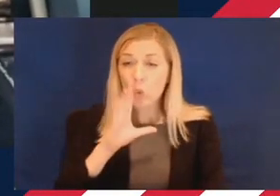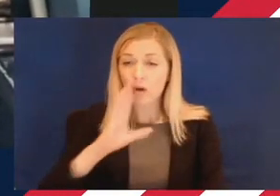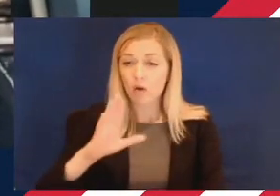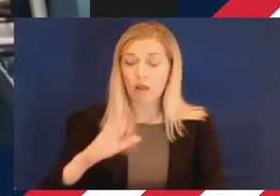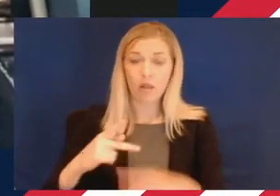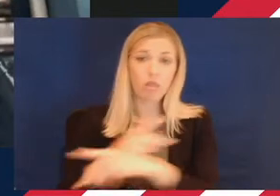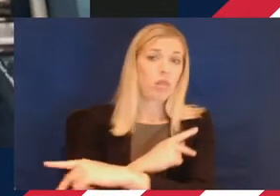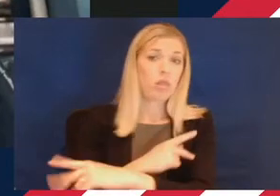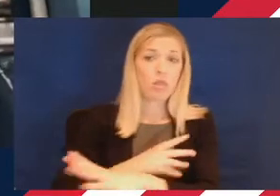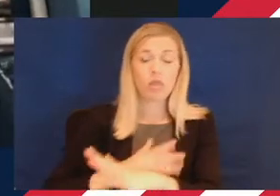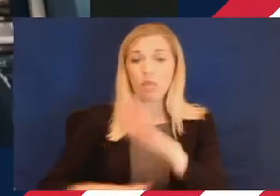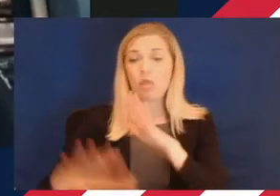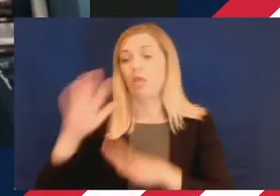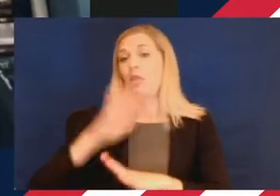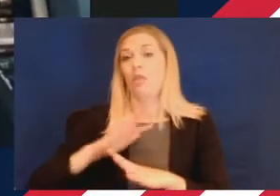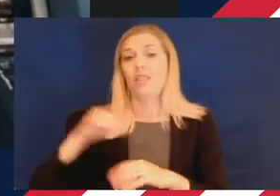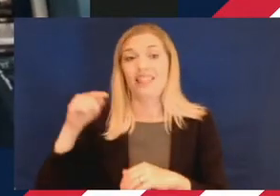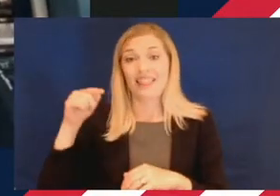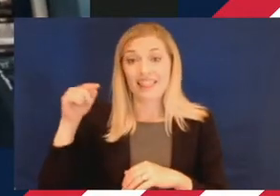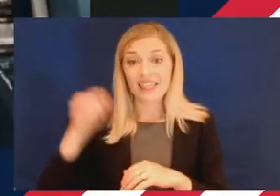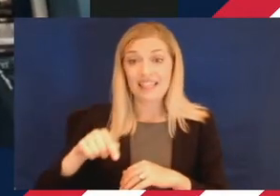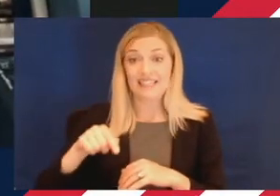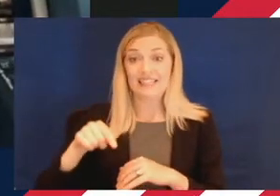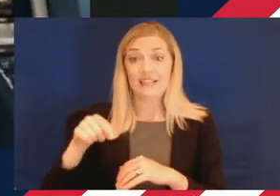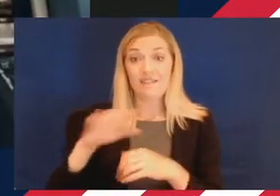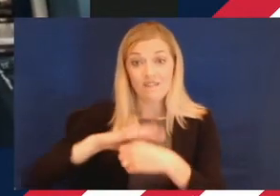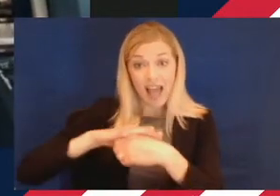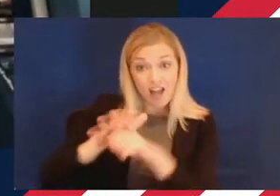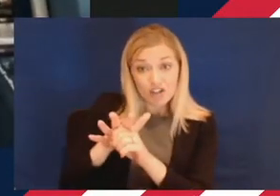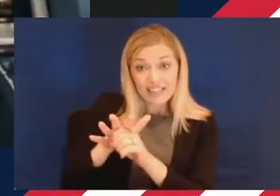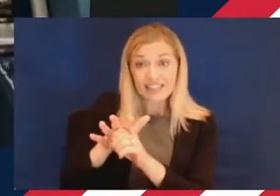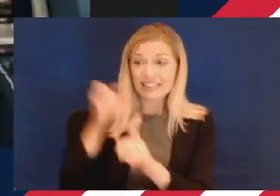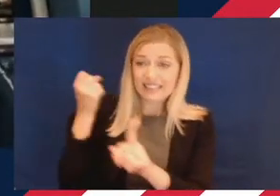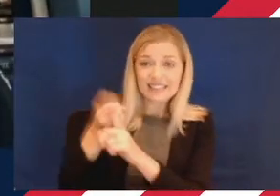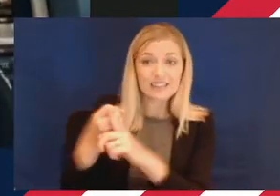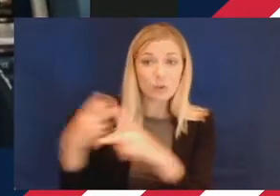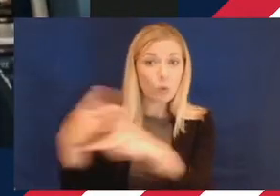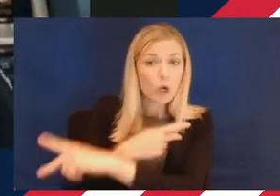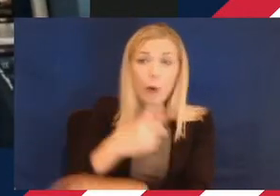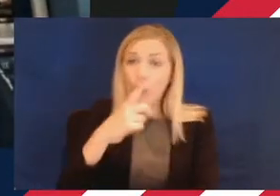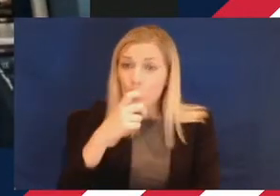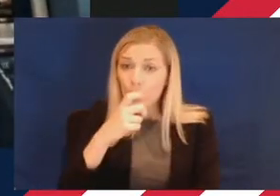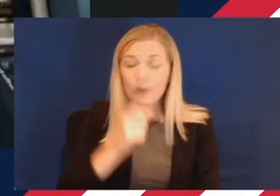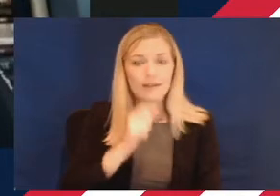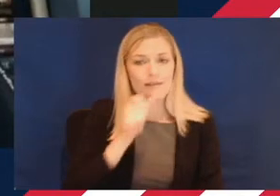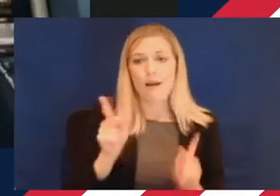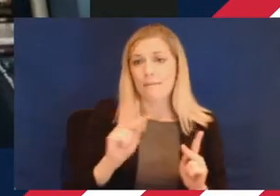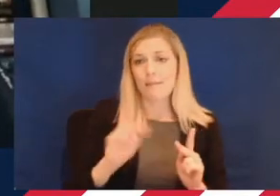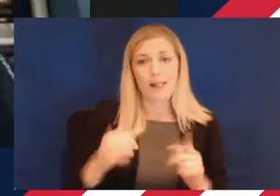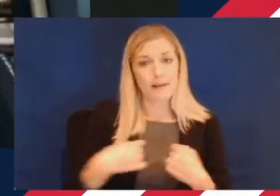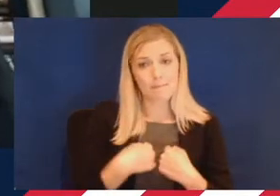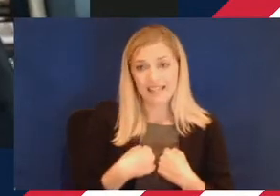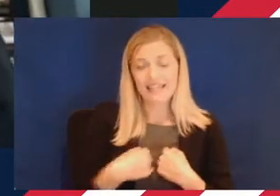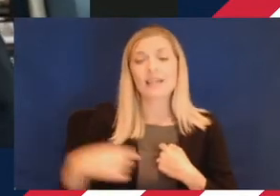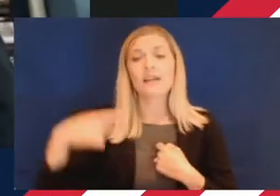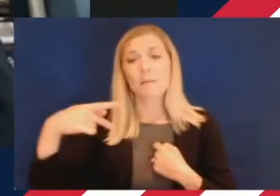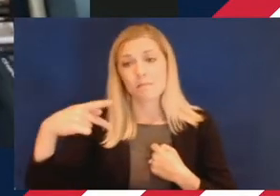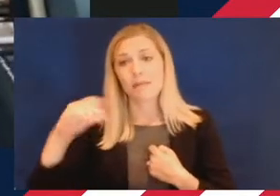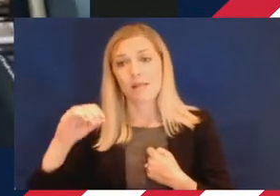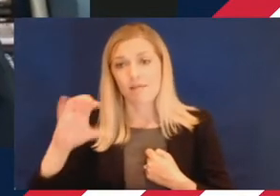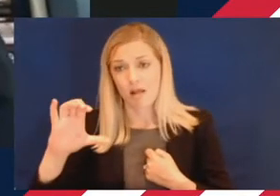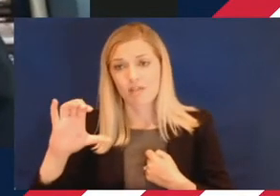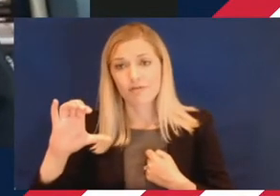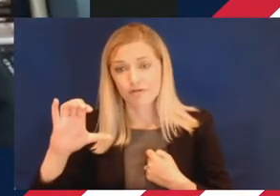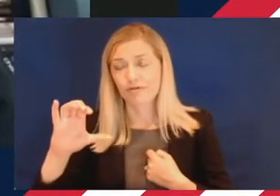like me, people of color? We've been doing it for years, and now this just has been an